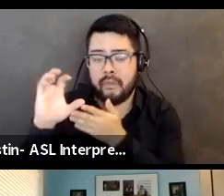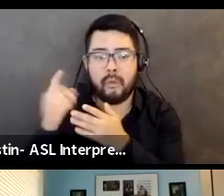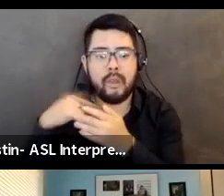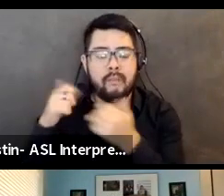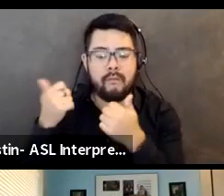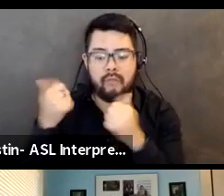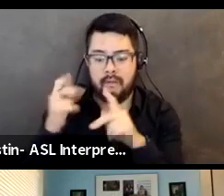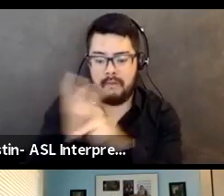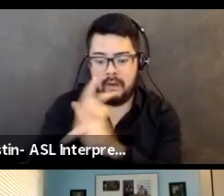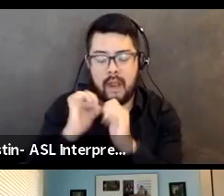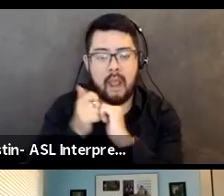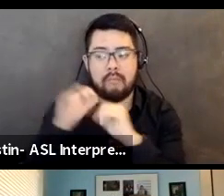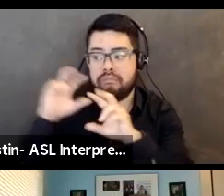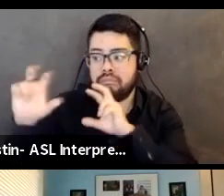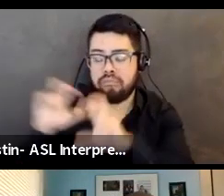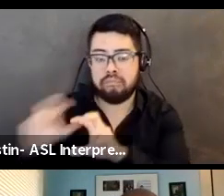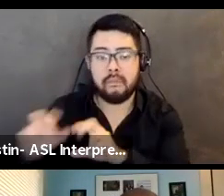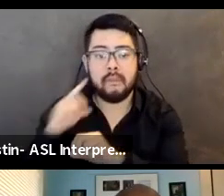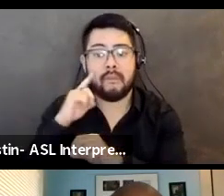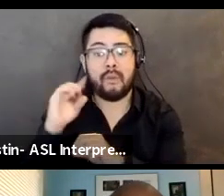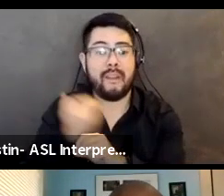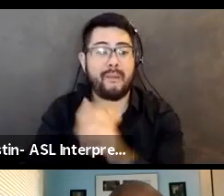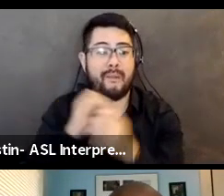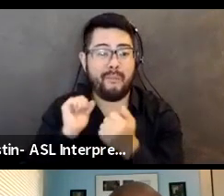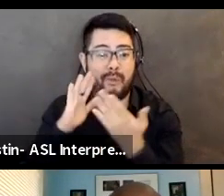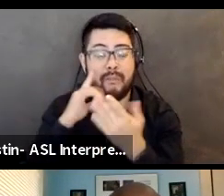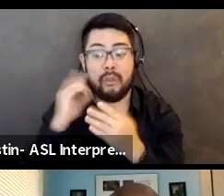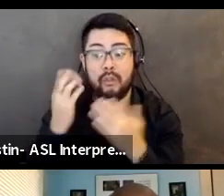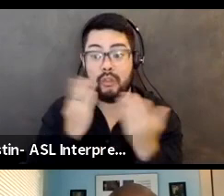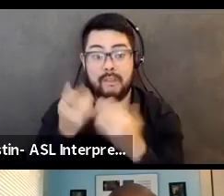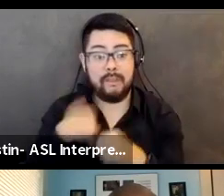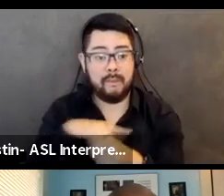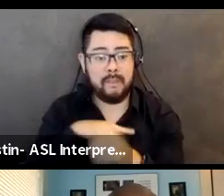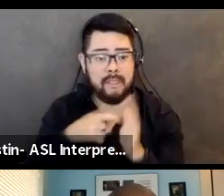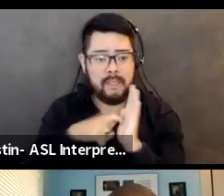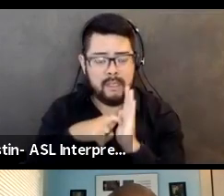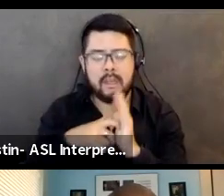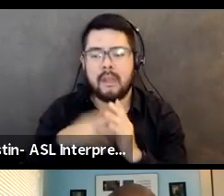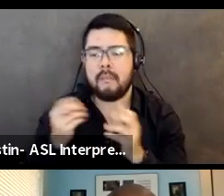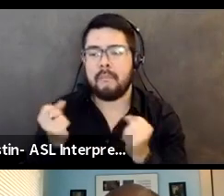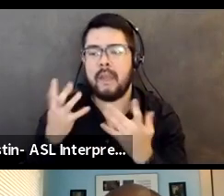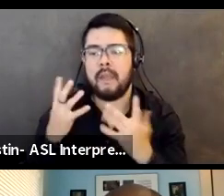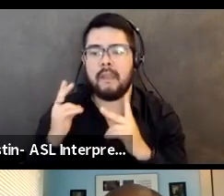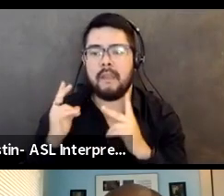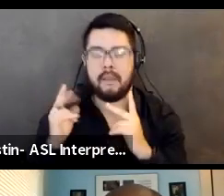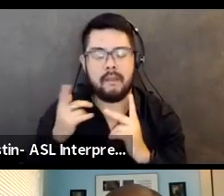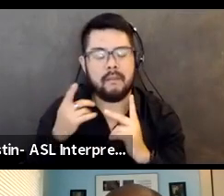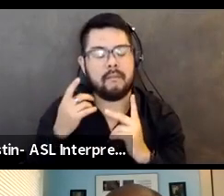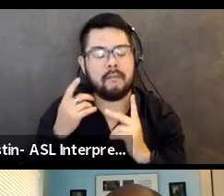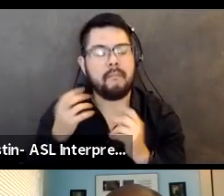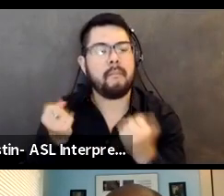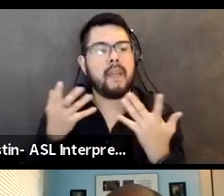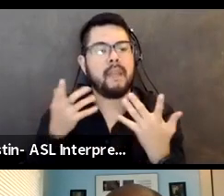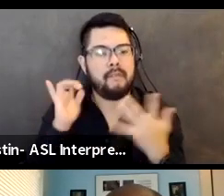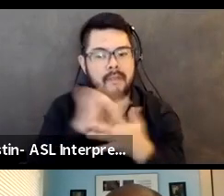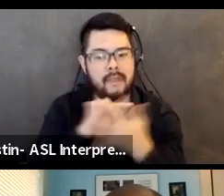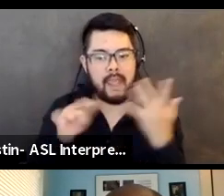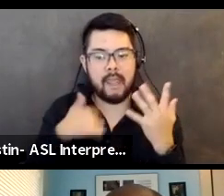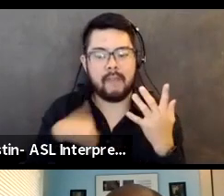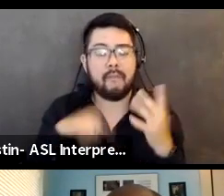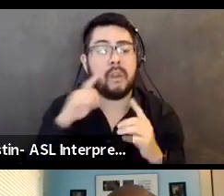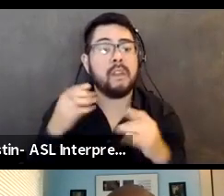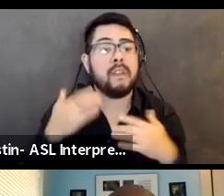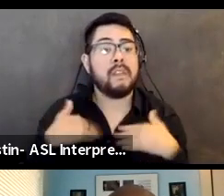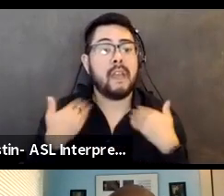we pay for services we use as an approach um and it's been responsive in many important ways to the voices of young people